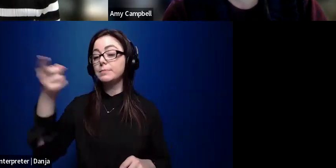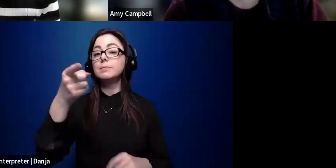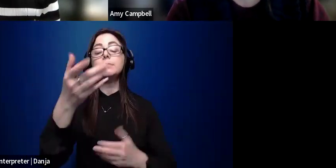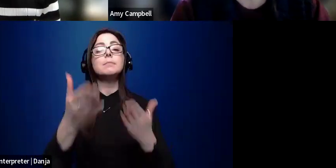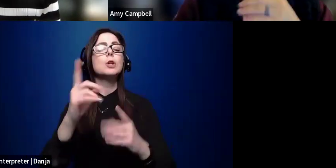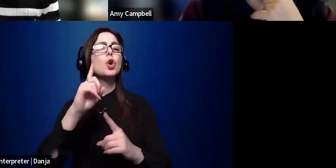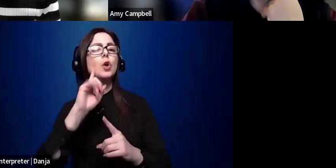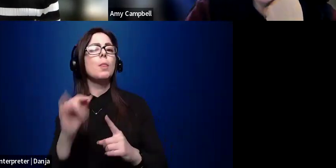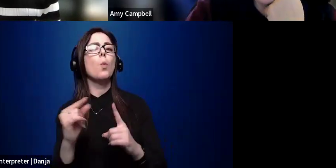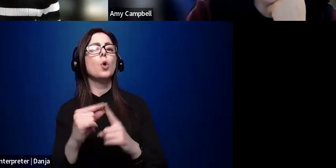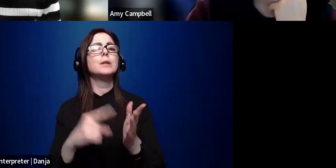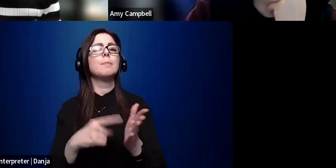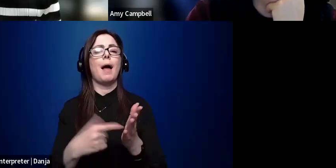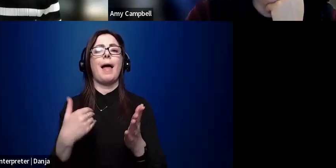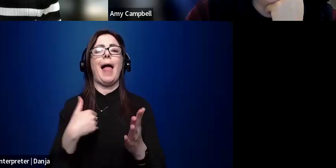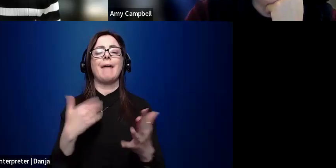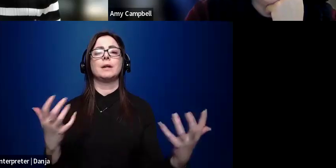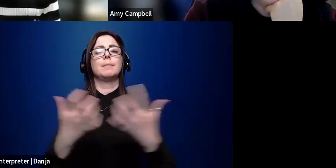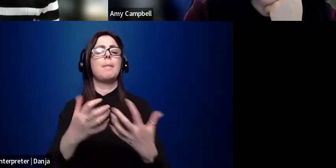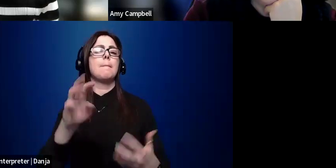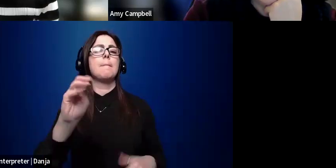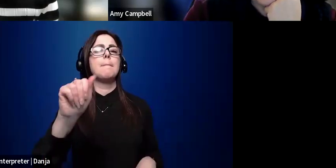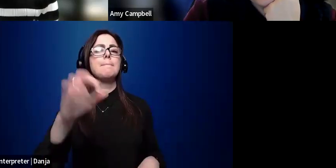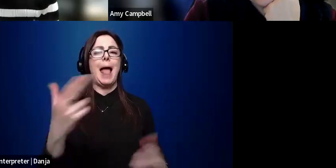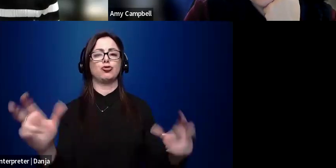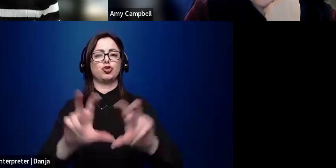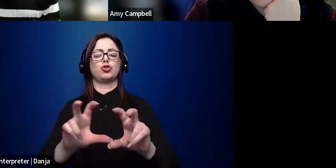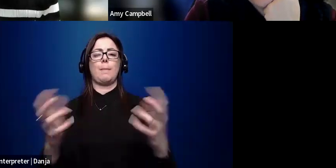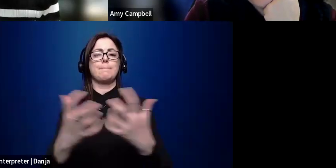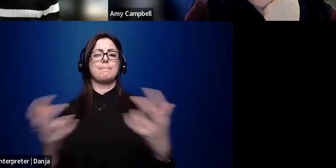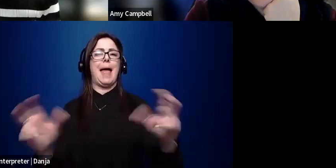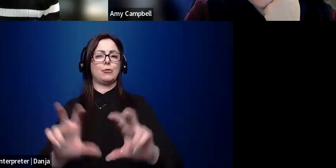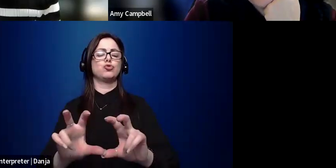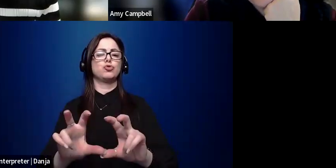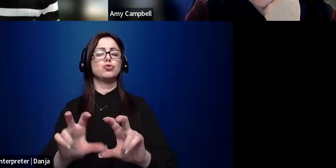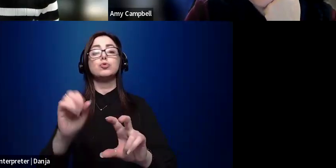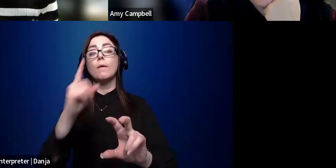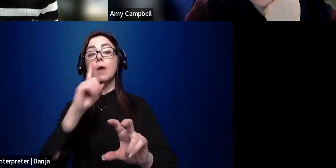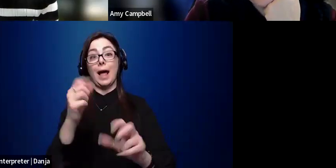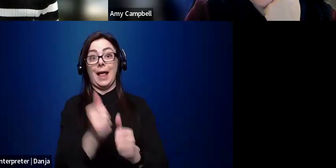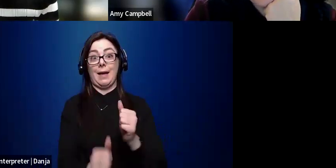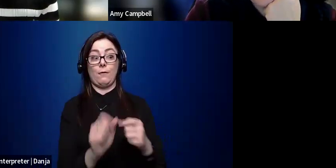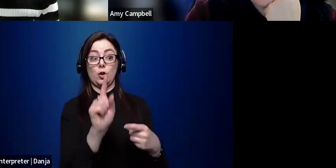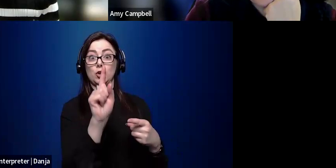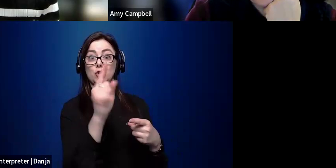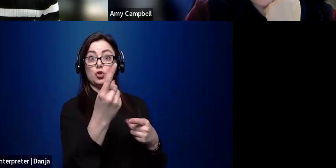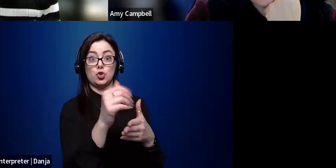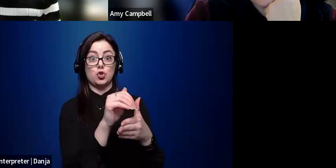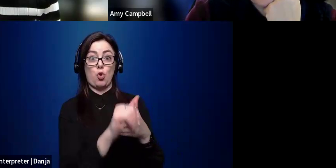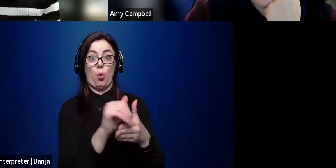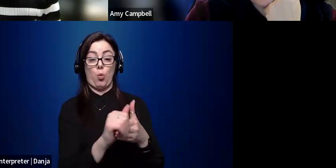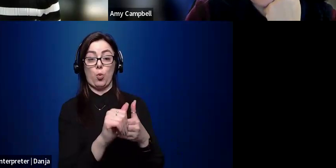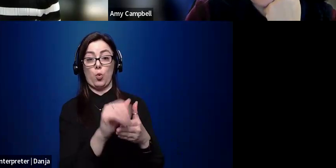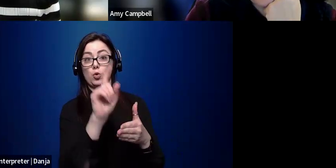match. So for every dollar that Iowa decides to spend on its Medicaid